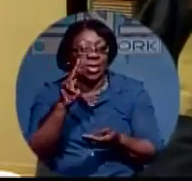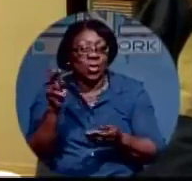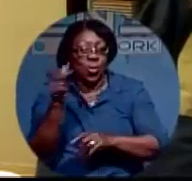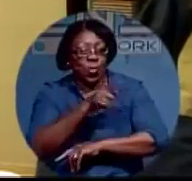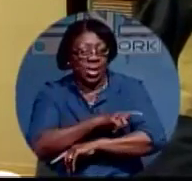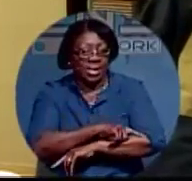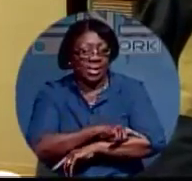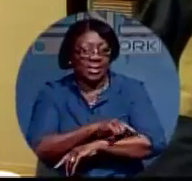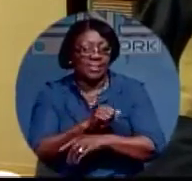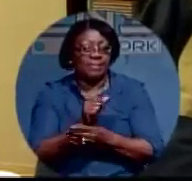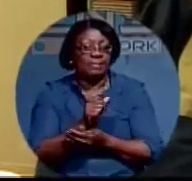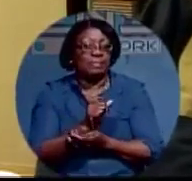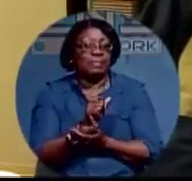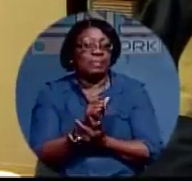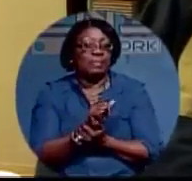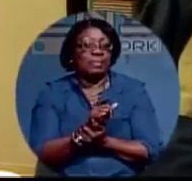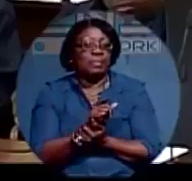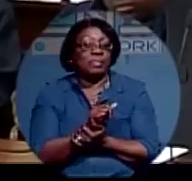not had collection for that 1 day.